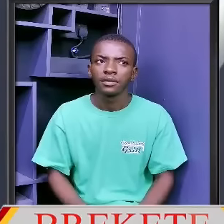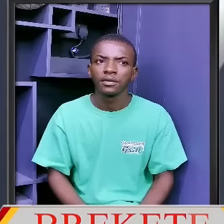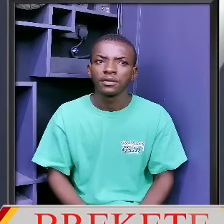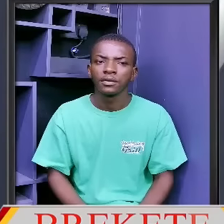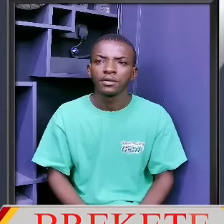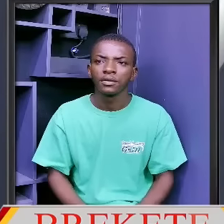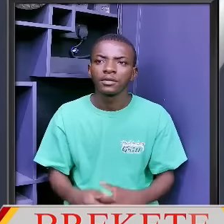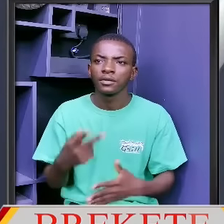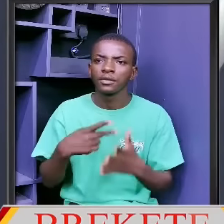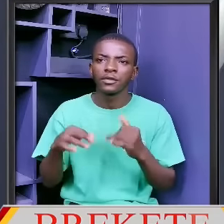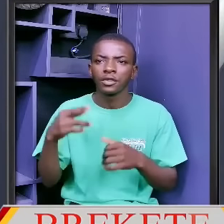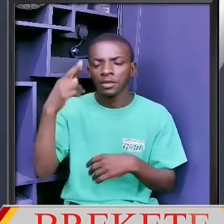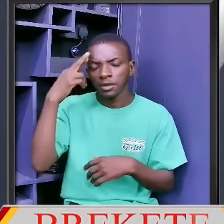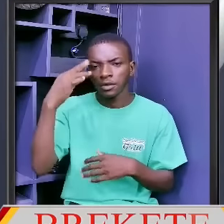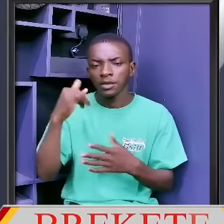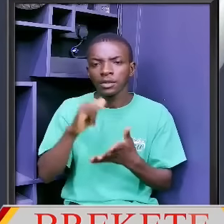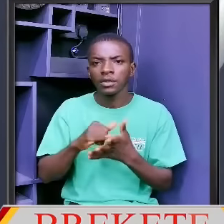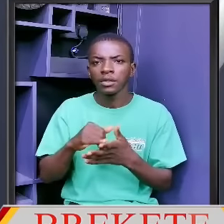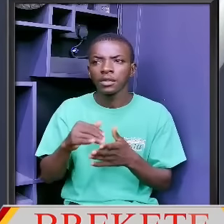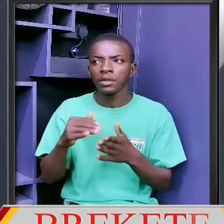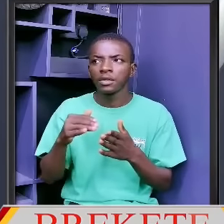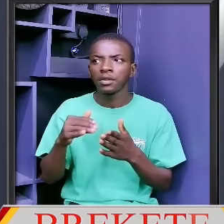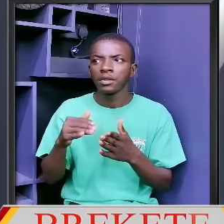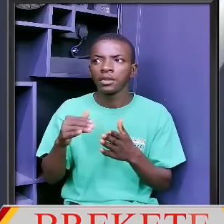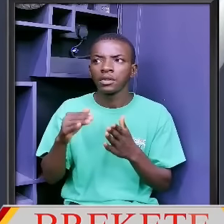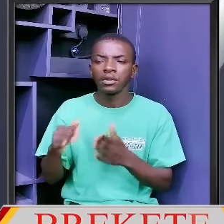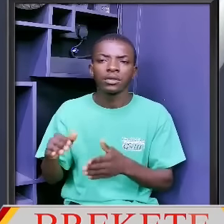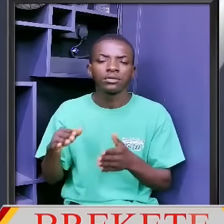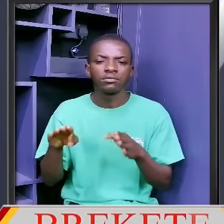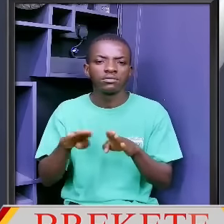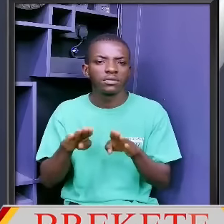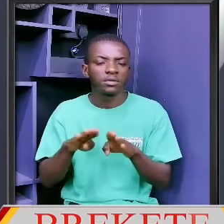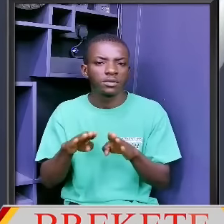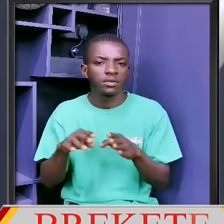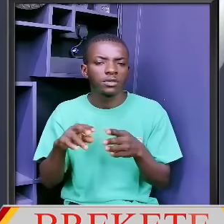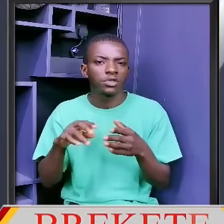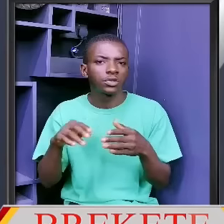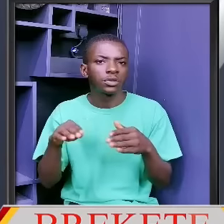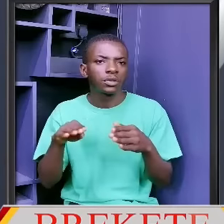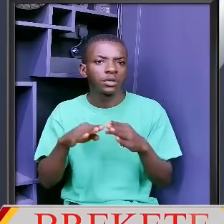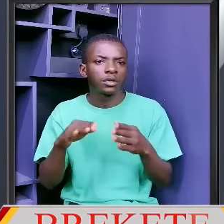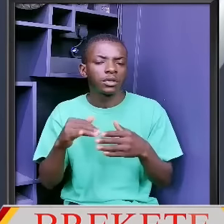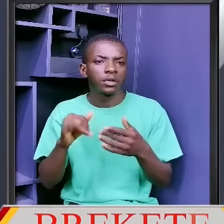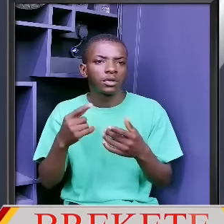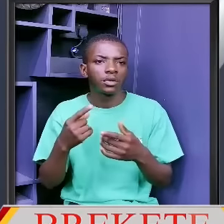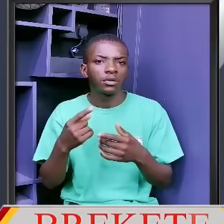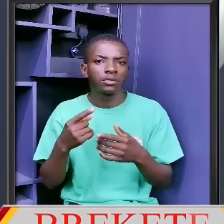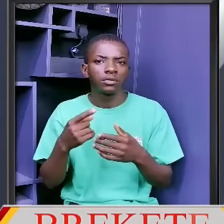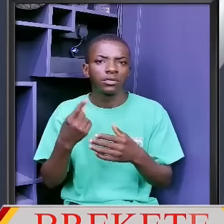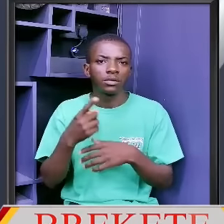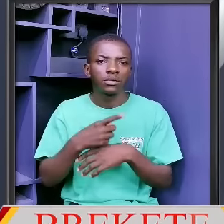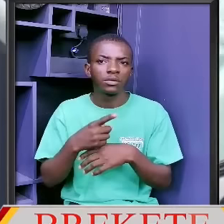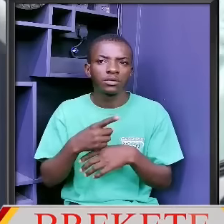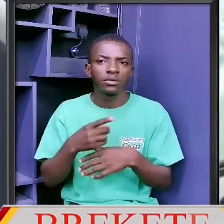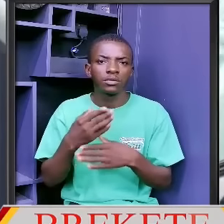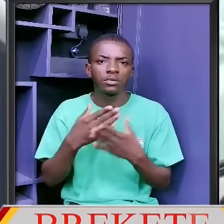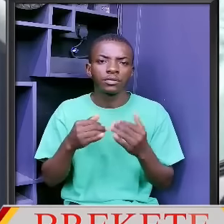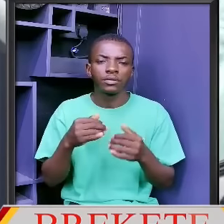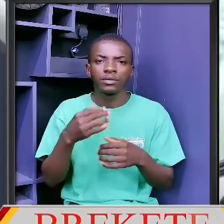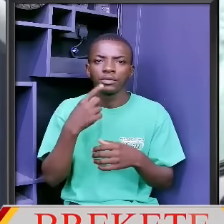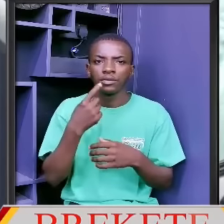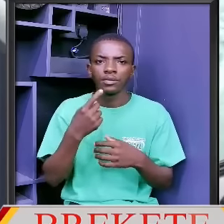part of the reason why they say make una lock my door be that. One day, fly go enter person mouth for this studio.